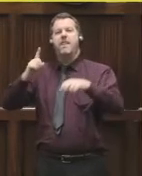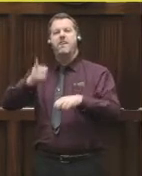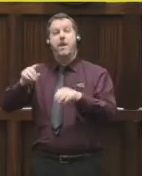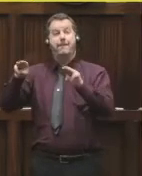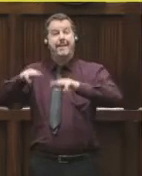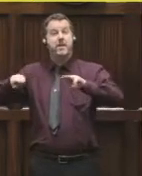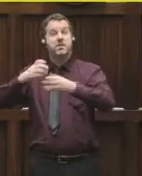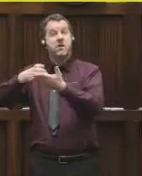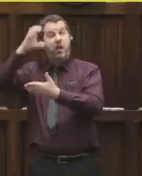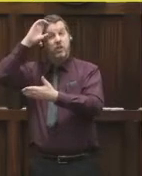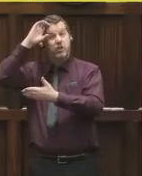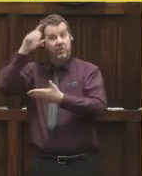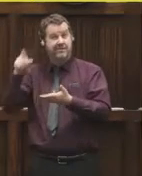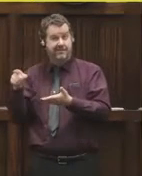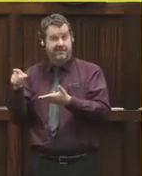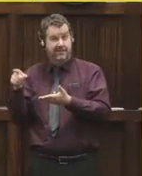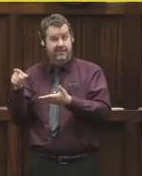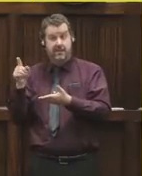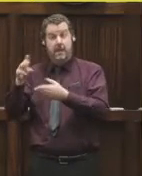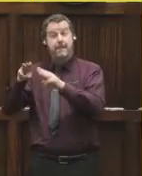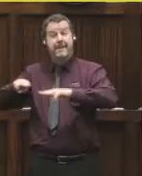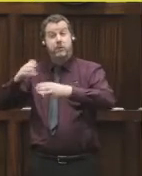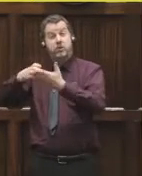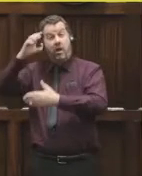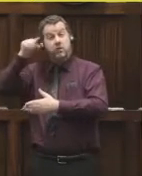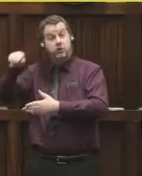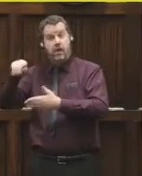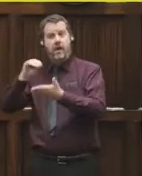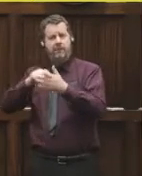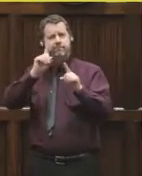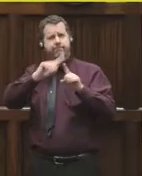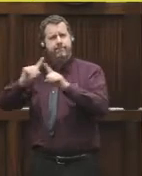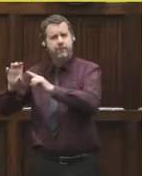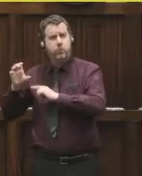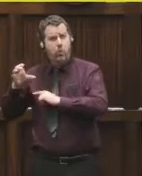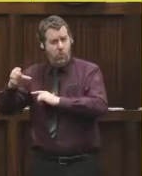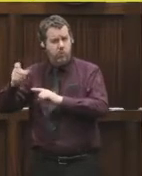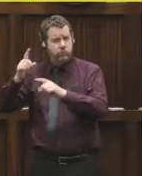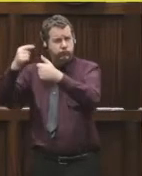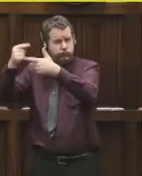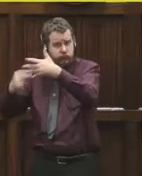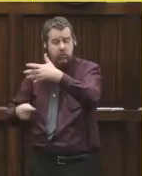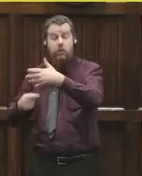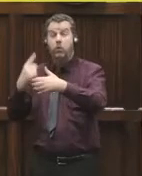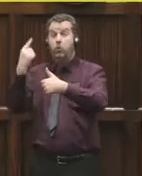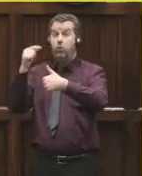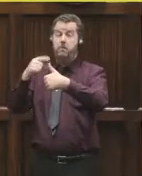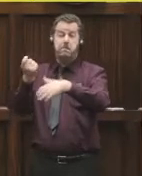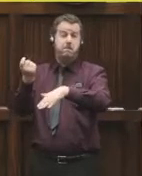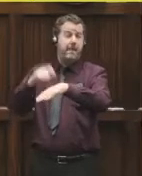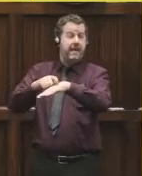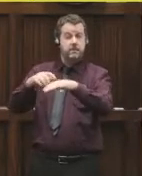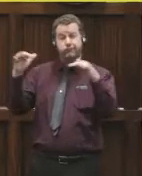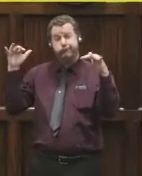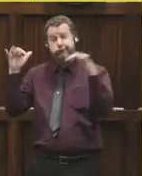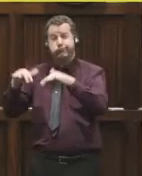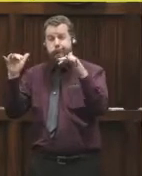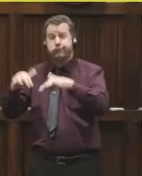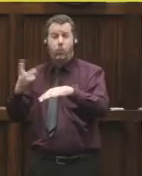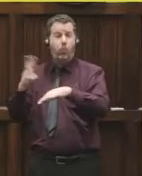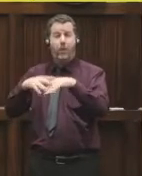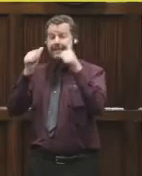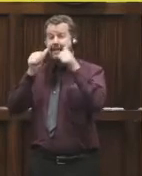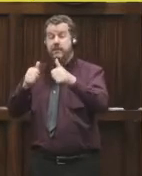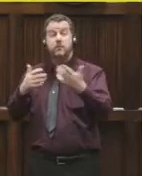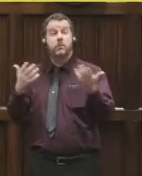and the People's College run a number of courses, but one of the the best attended courses